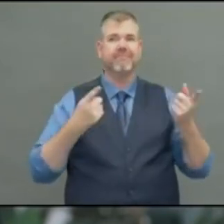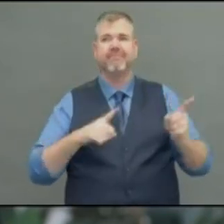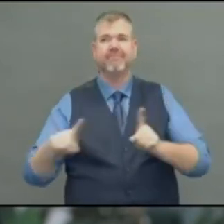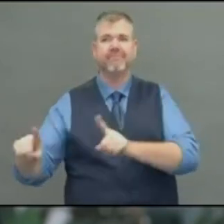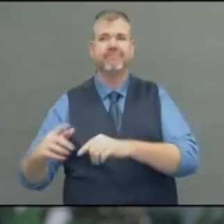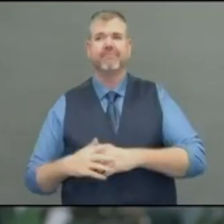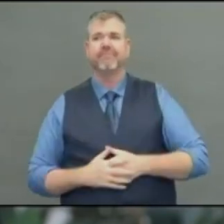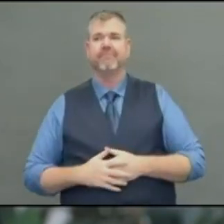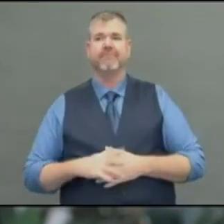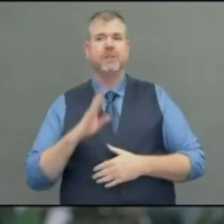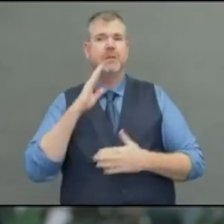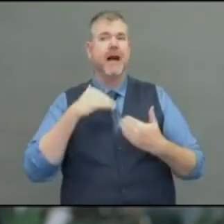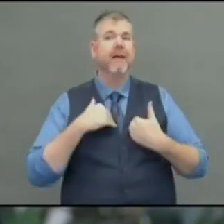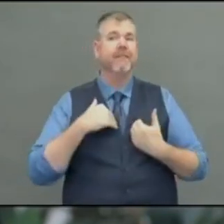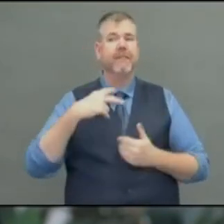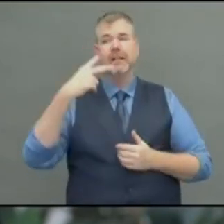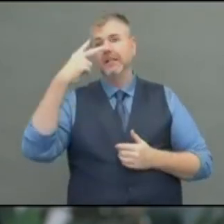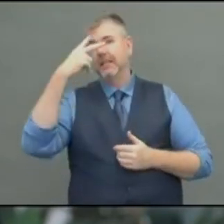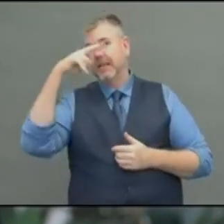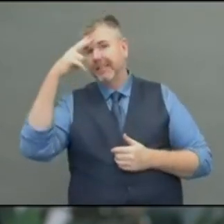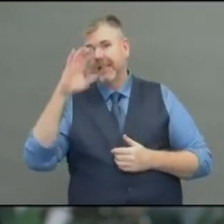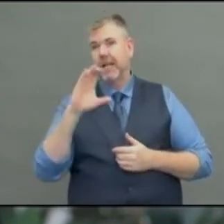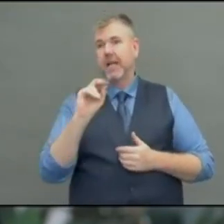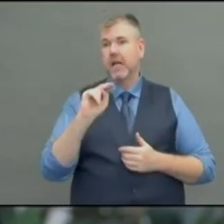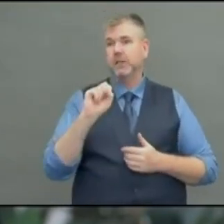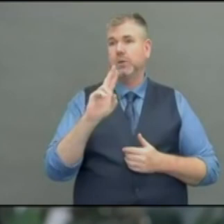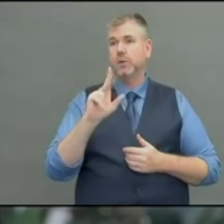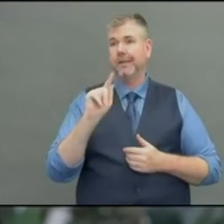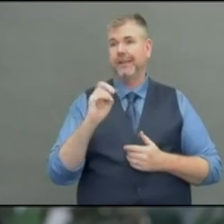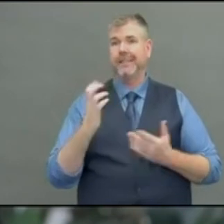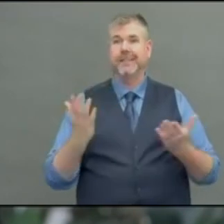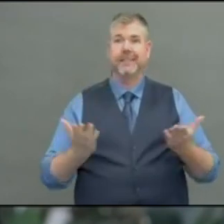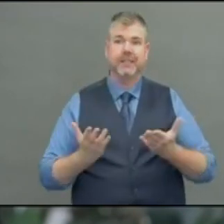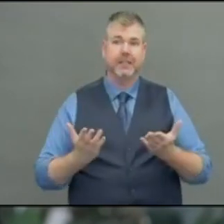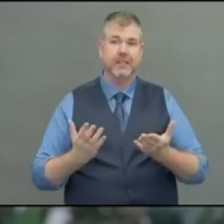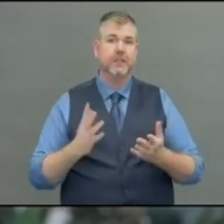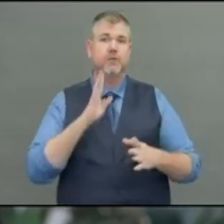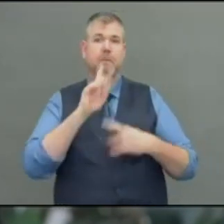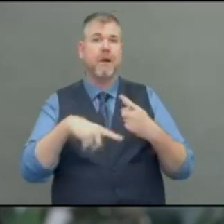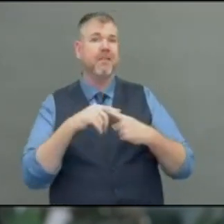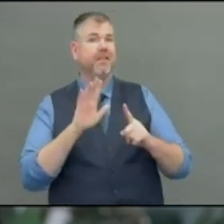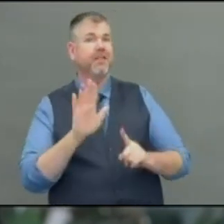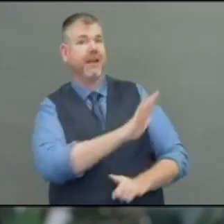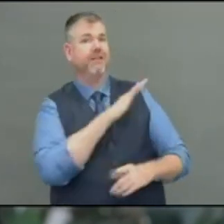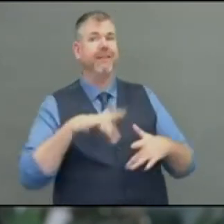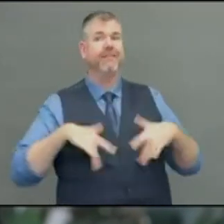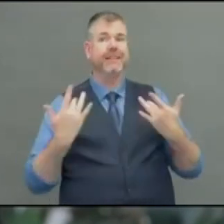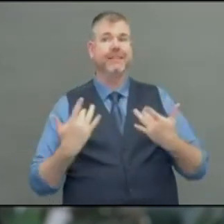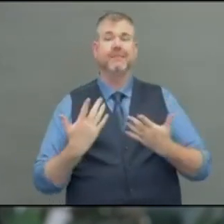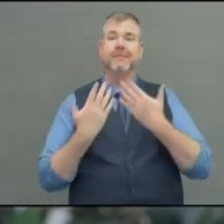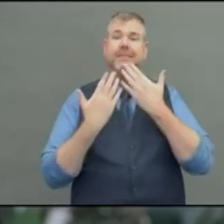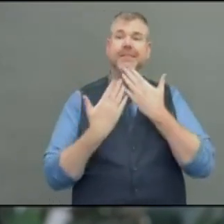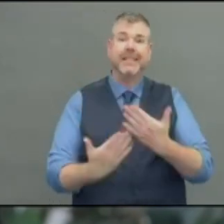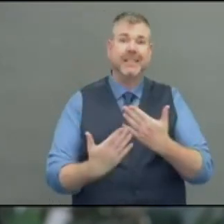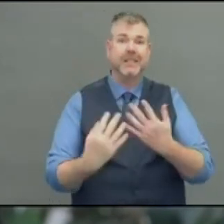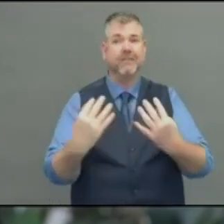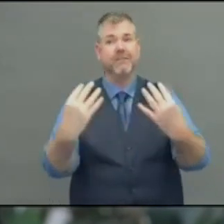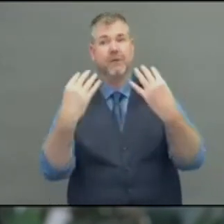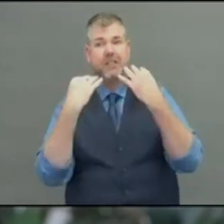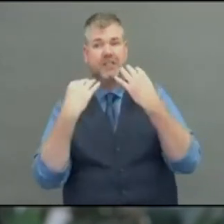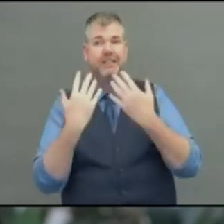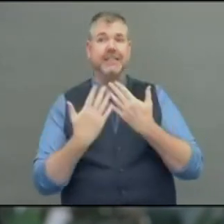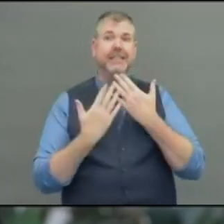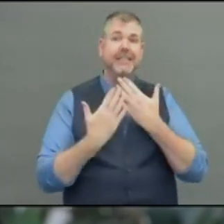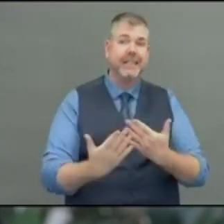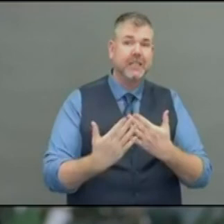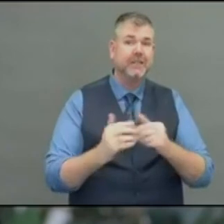Mexican consulate here with us to talk about their events as well. So thank you everybody for watching. And thank you for continuing to